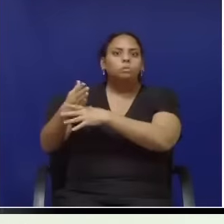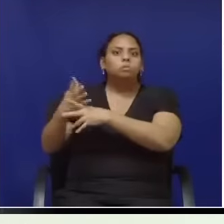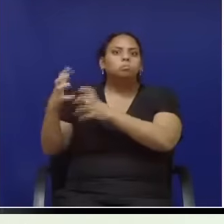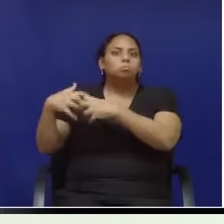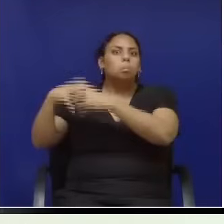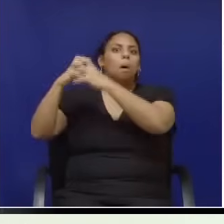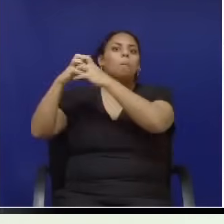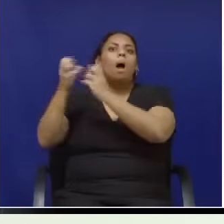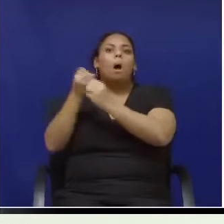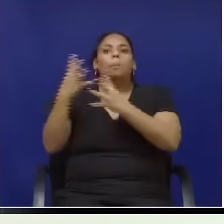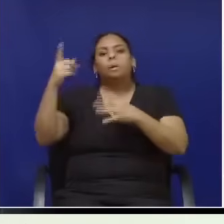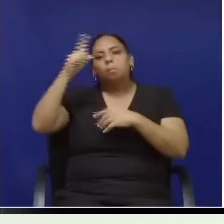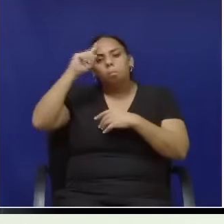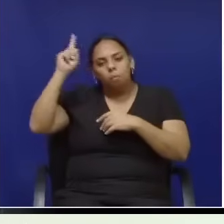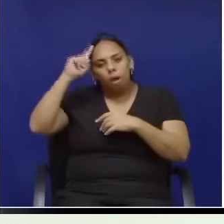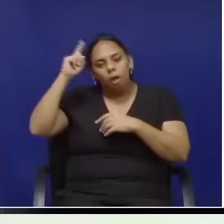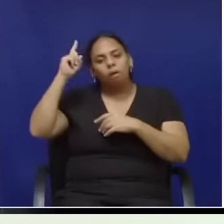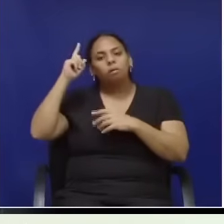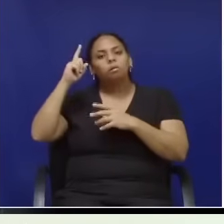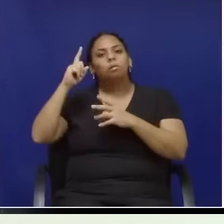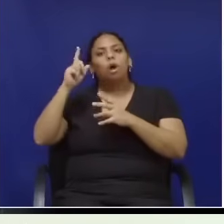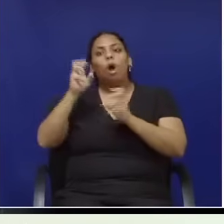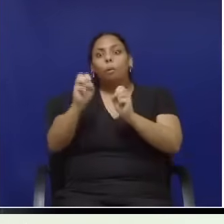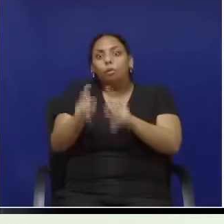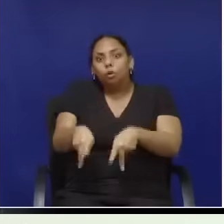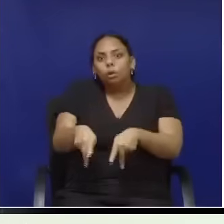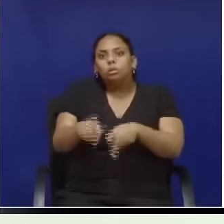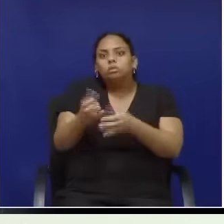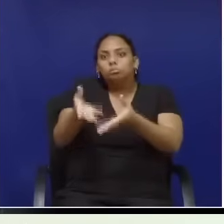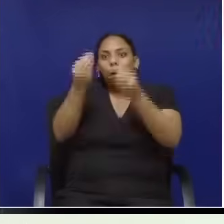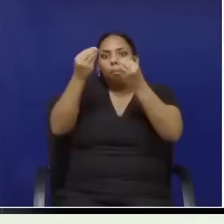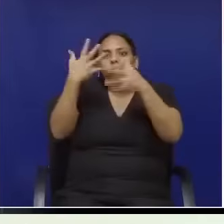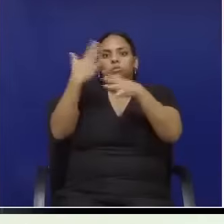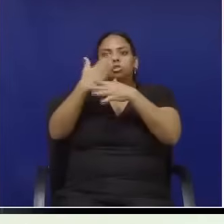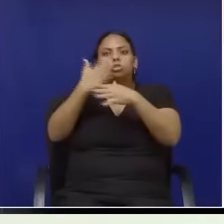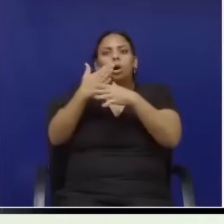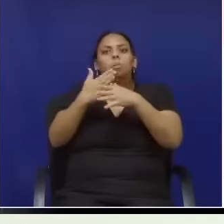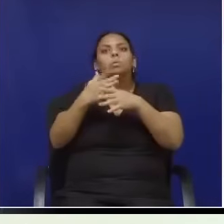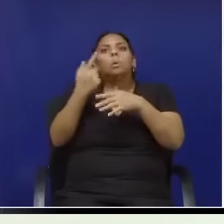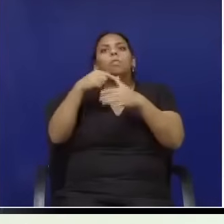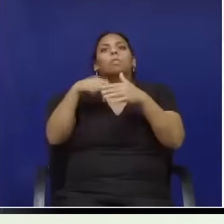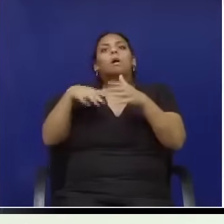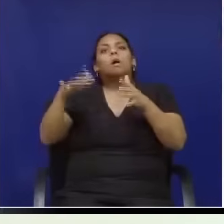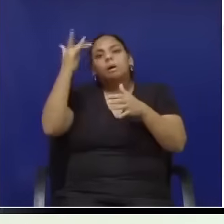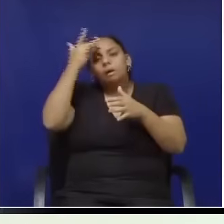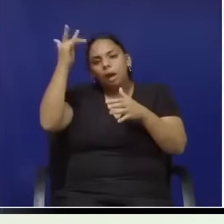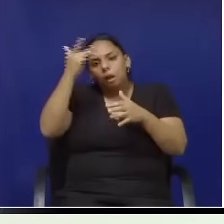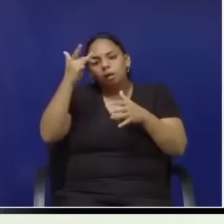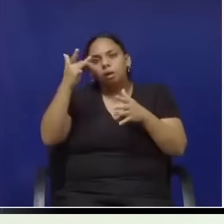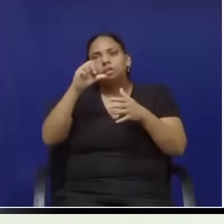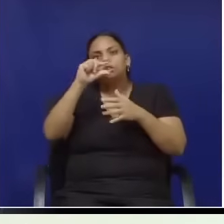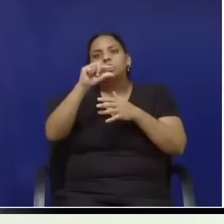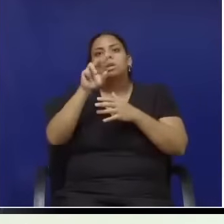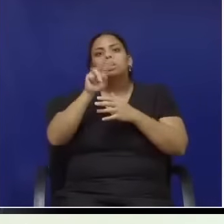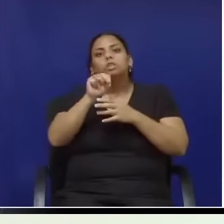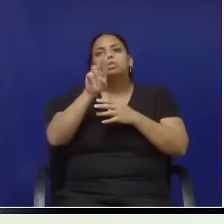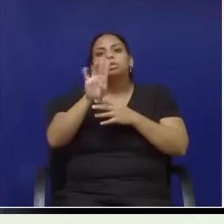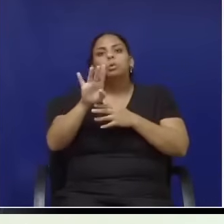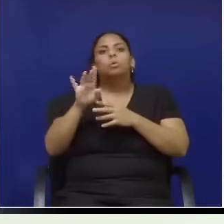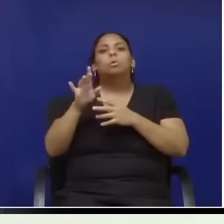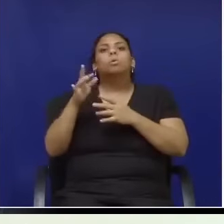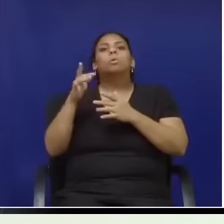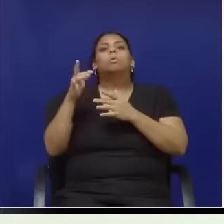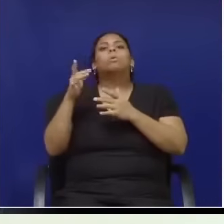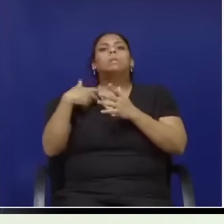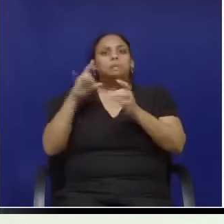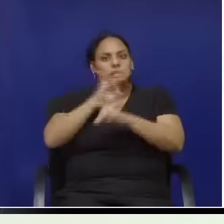and how many black industrialists got opportunities in foreign markets, when under the current GNU austerity-driven budget, financial constraints are still